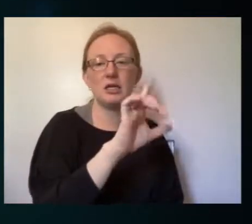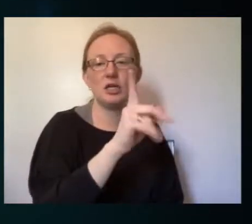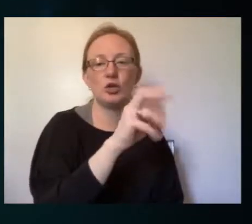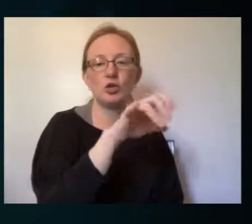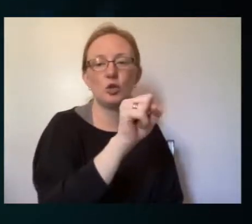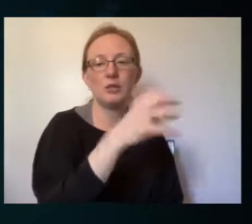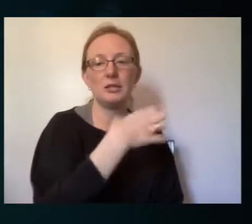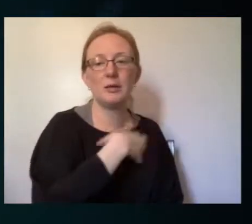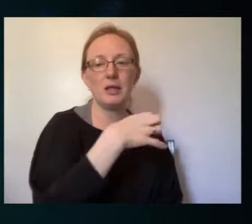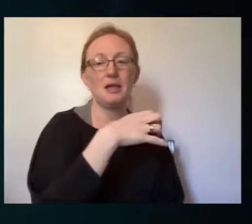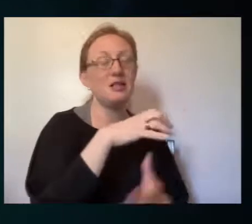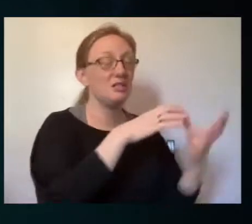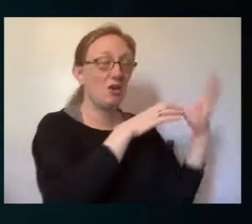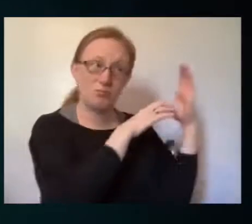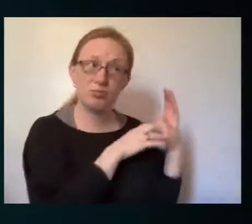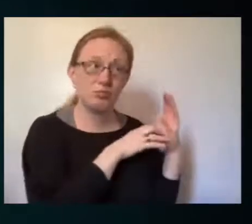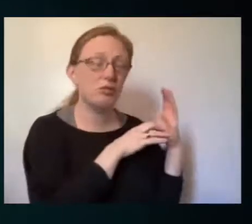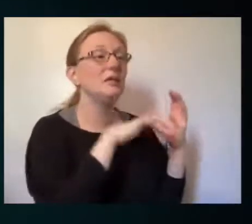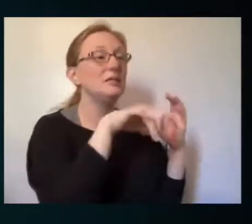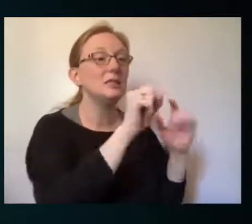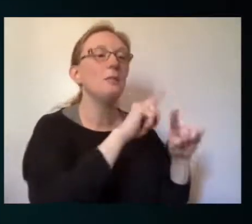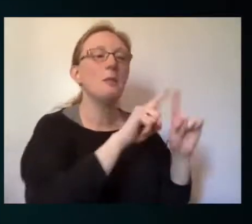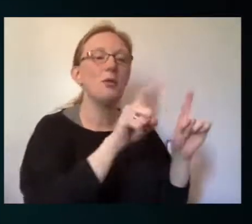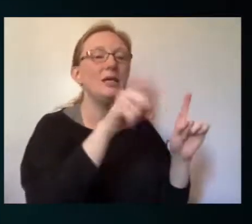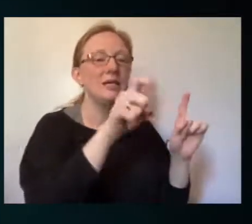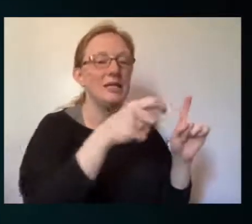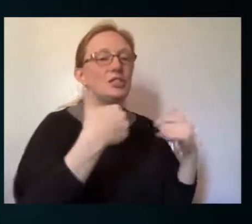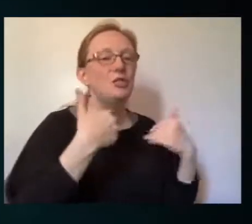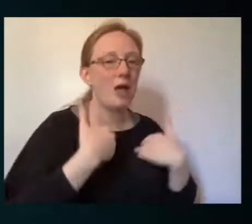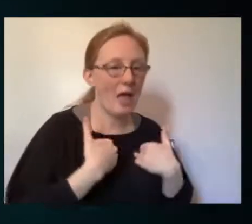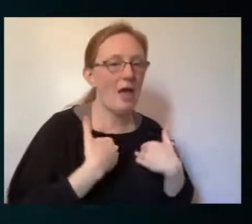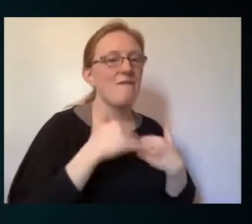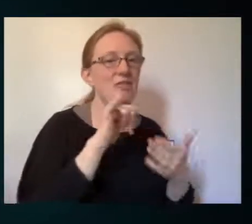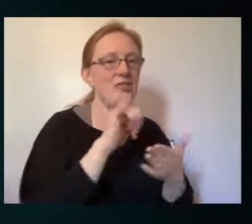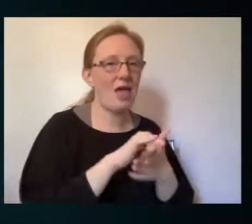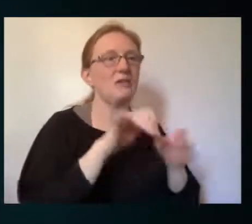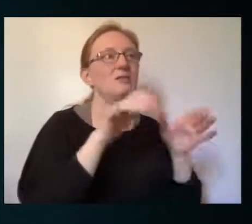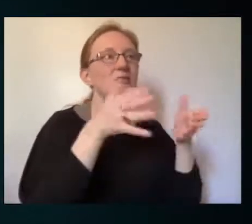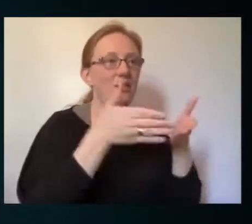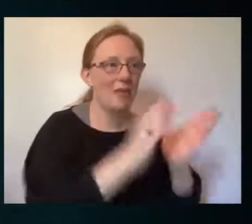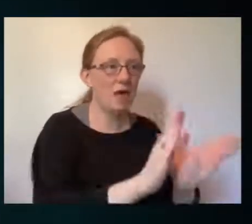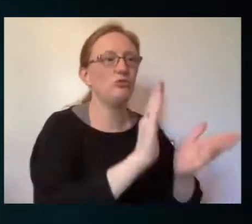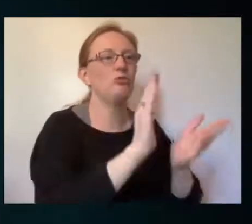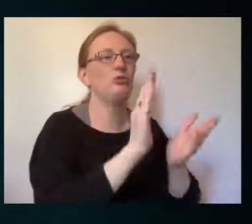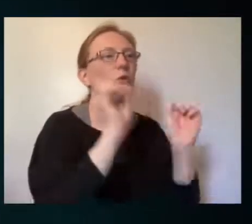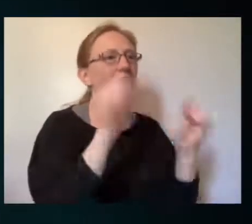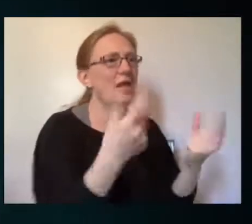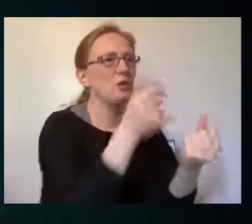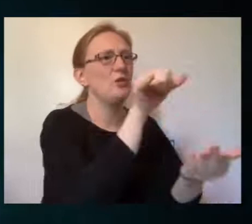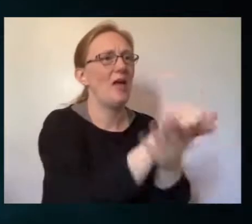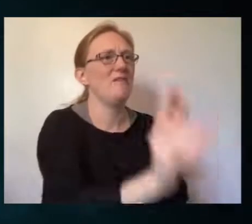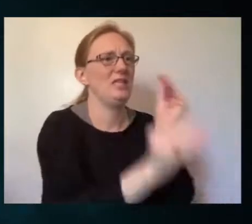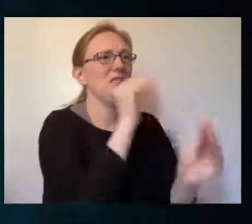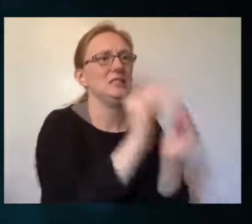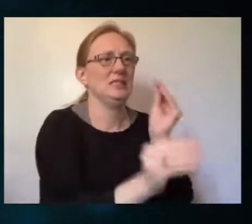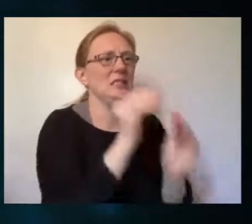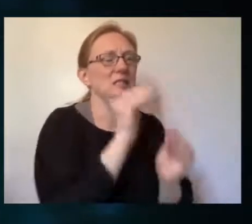burden and labor, but one we need to make the space for and enable. Again, this is something we can do structurally.